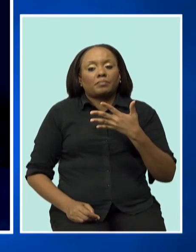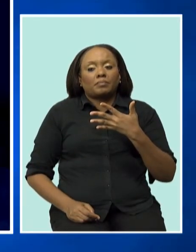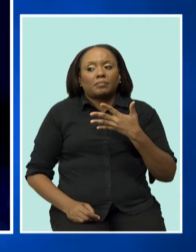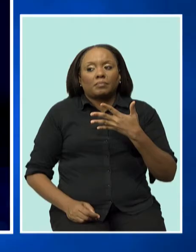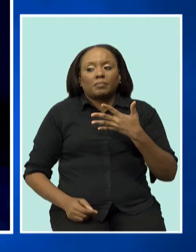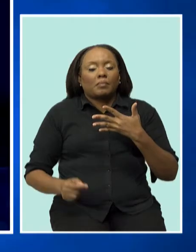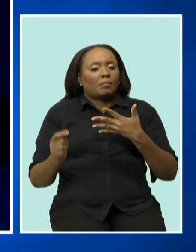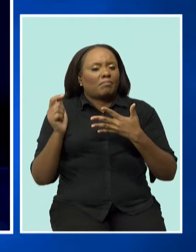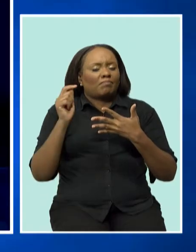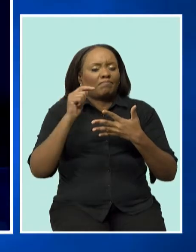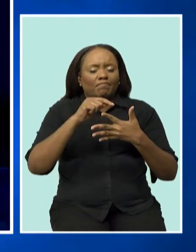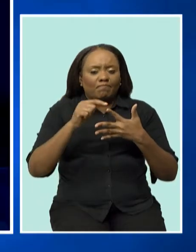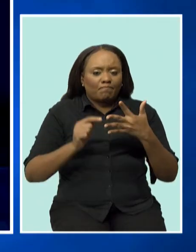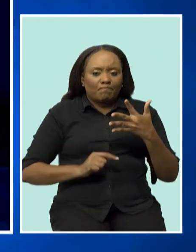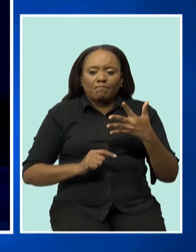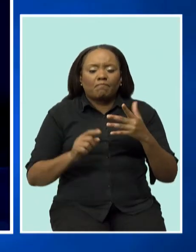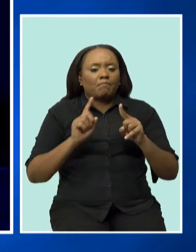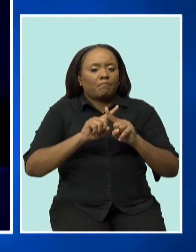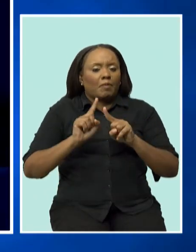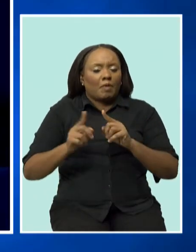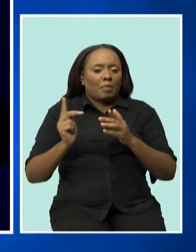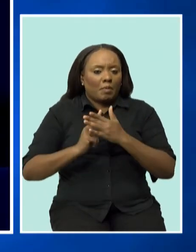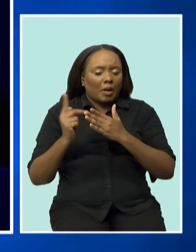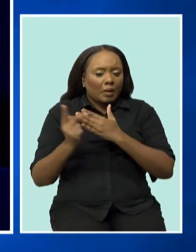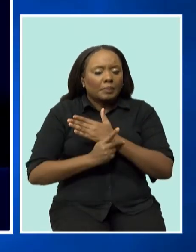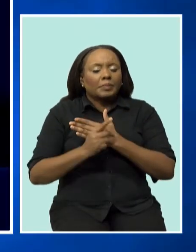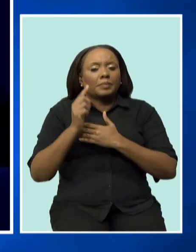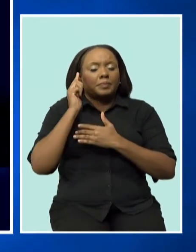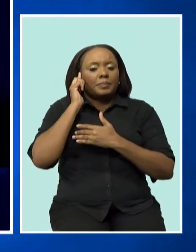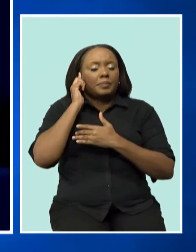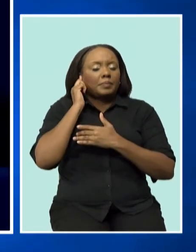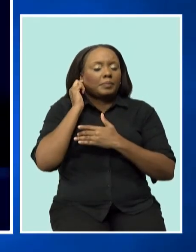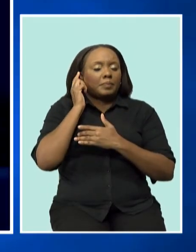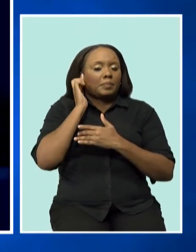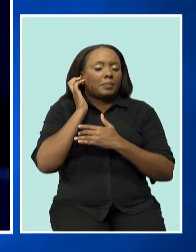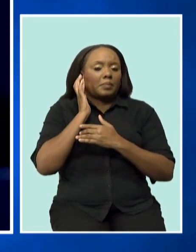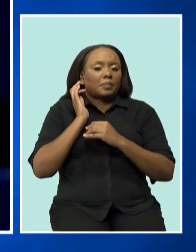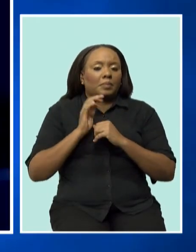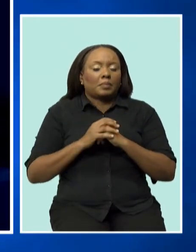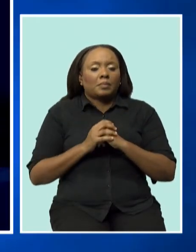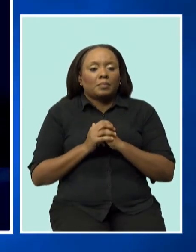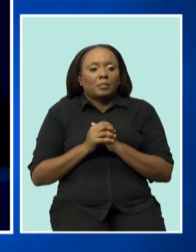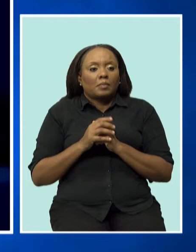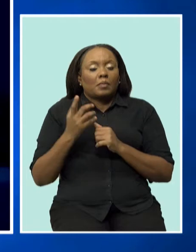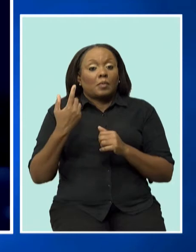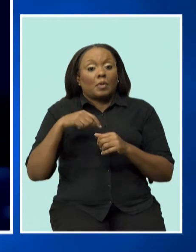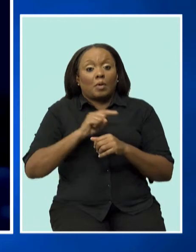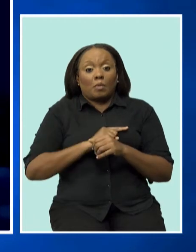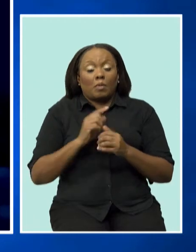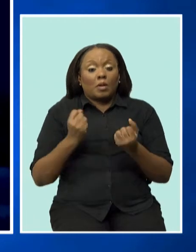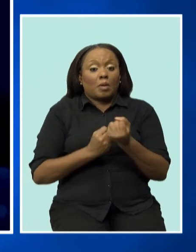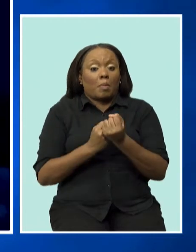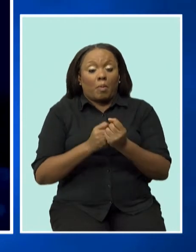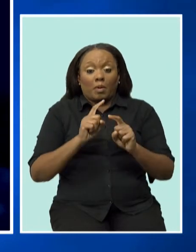Hill campus. We have supported case study programs